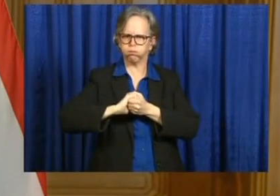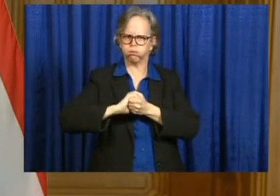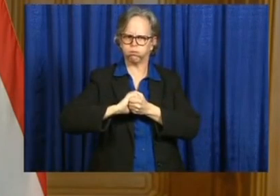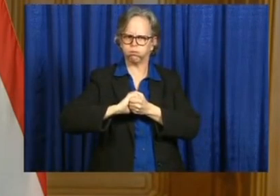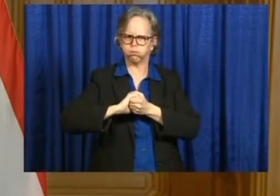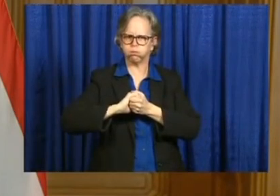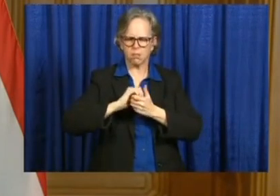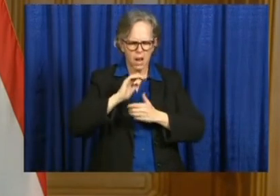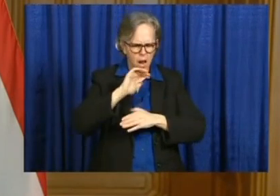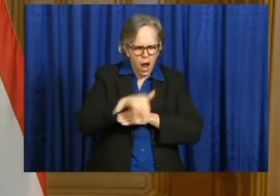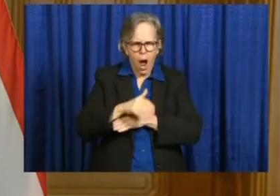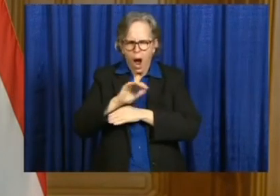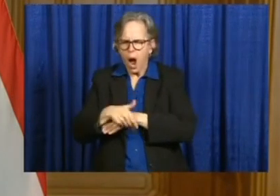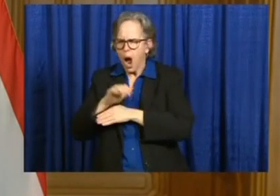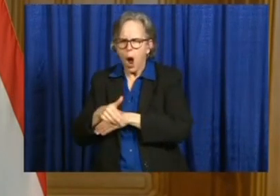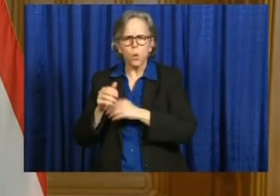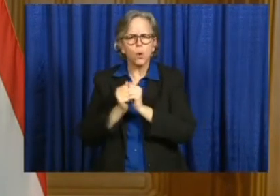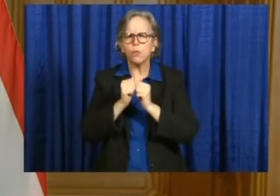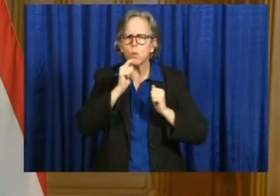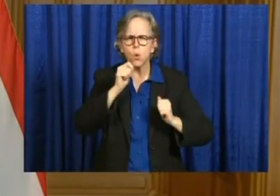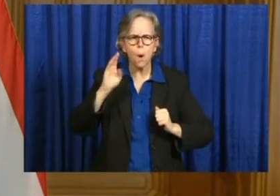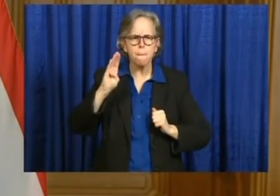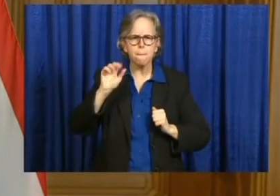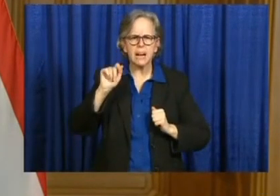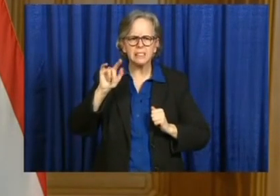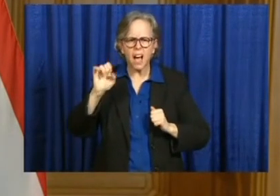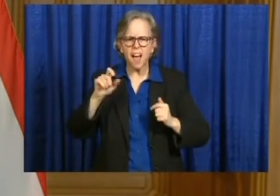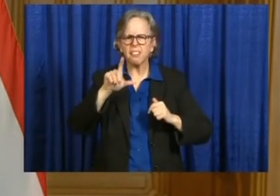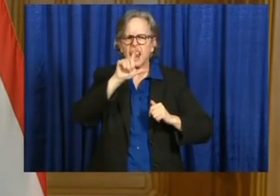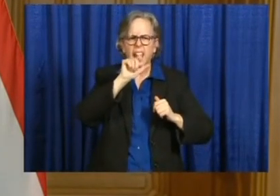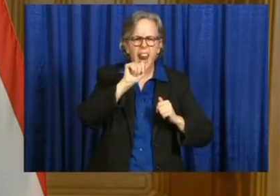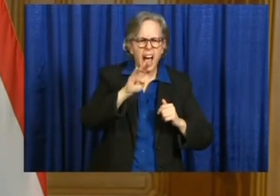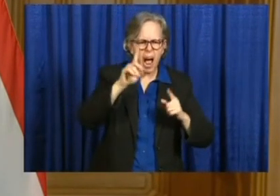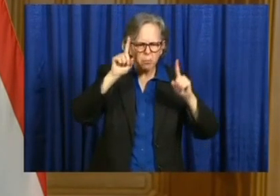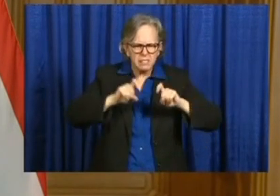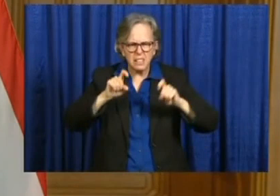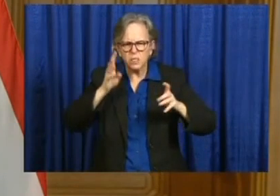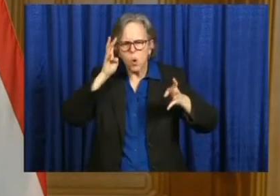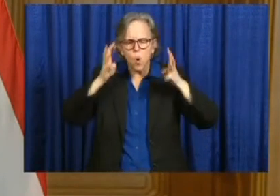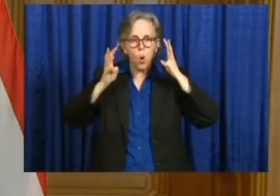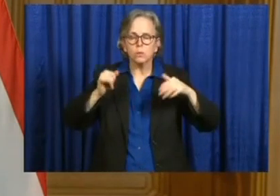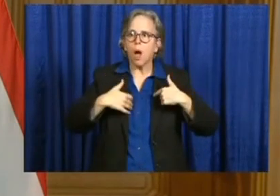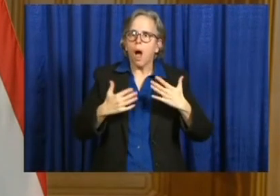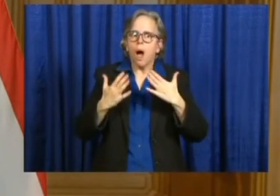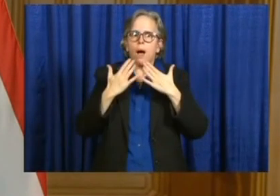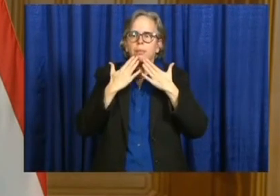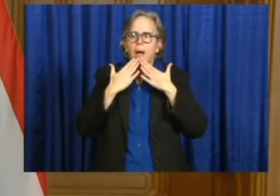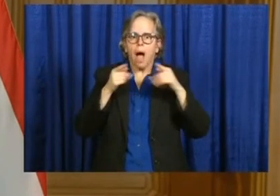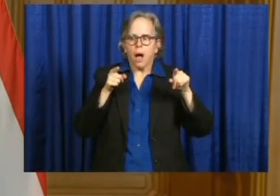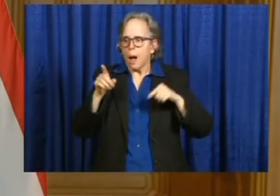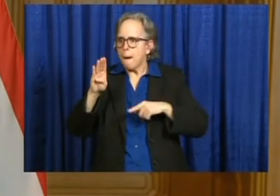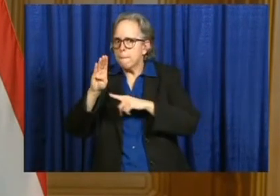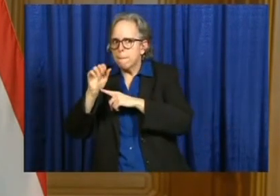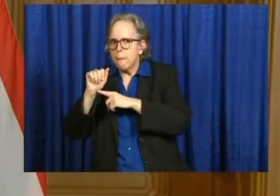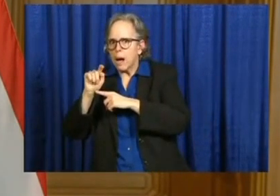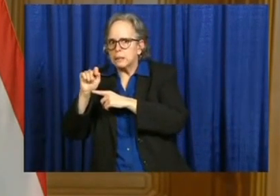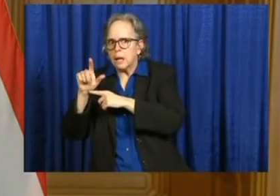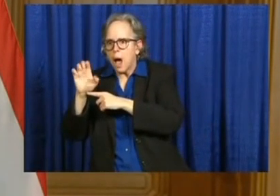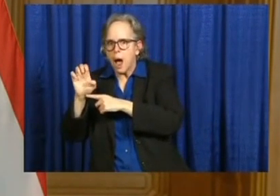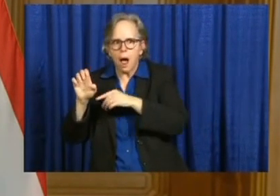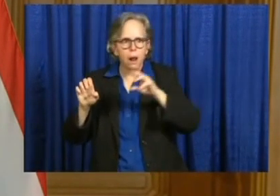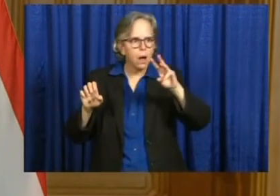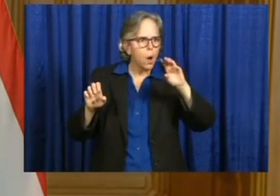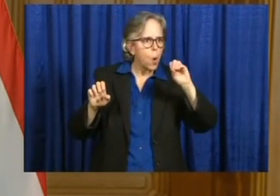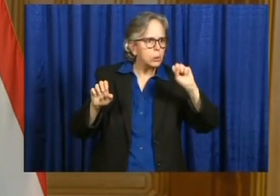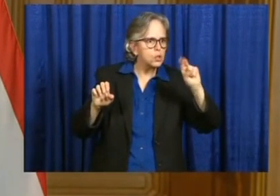lab that will support this COVID-19 testing. Again, thank you for doing that. We're so very, very grateful for their very hard work and know